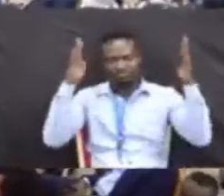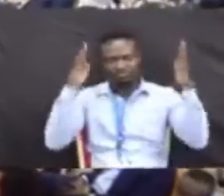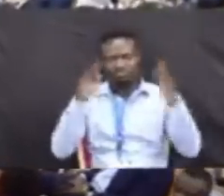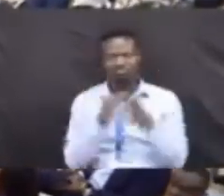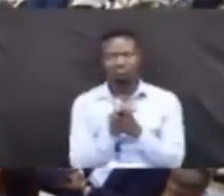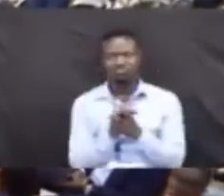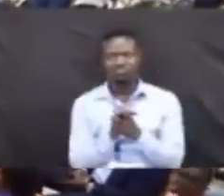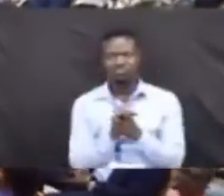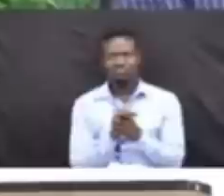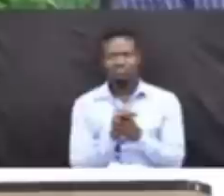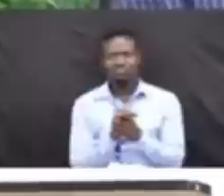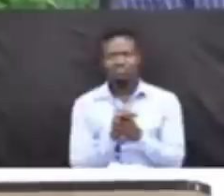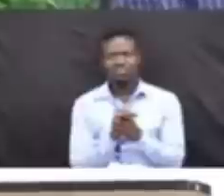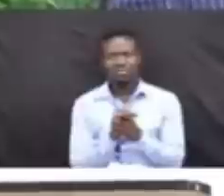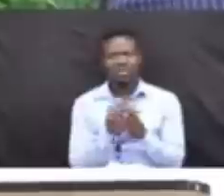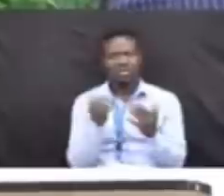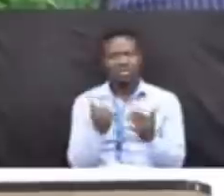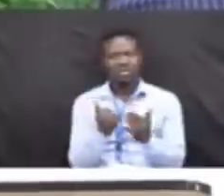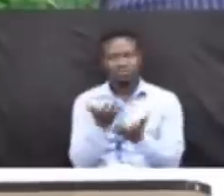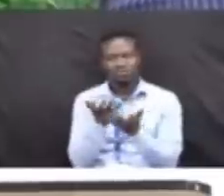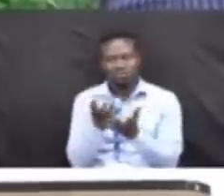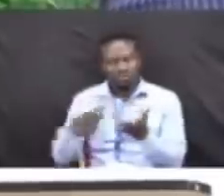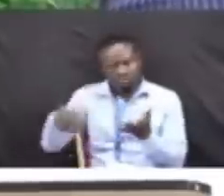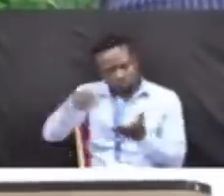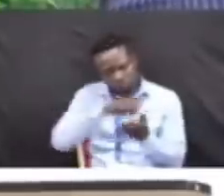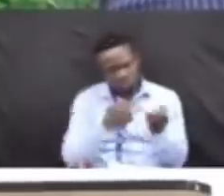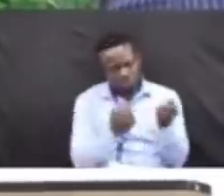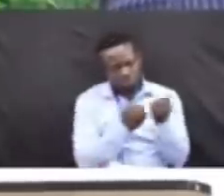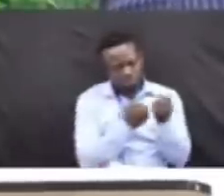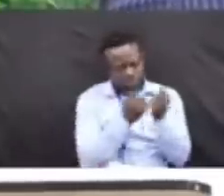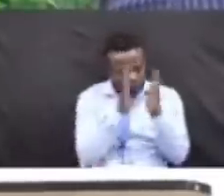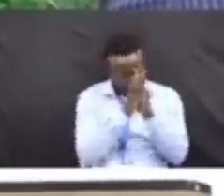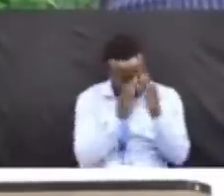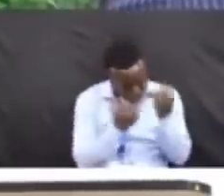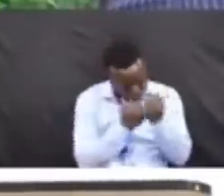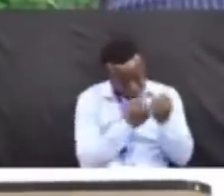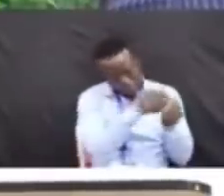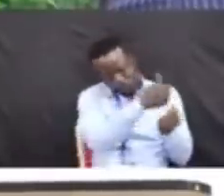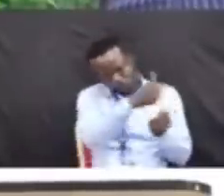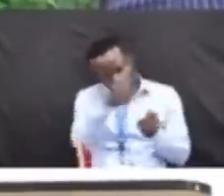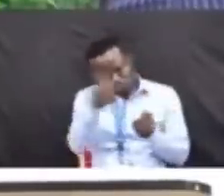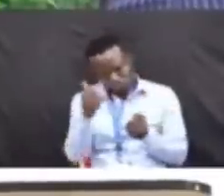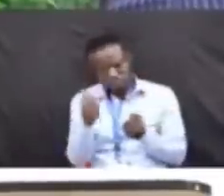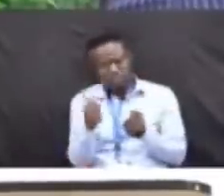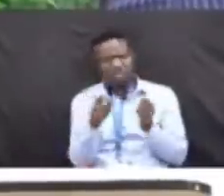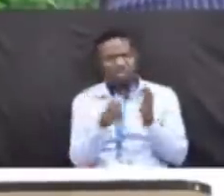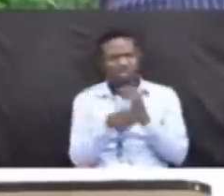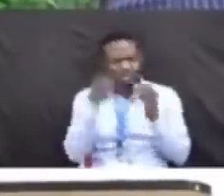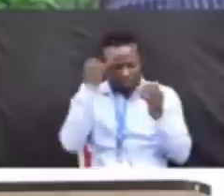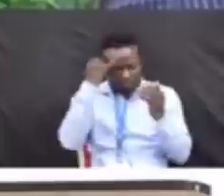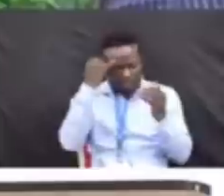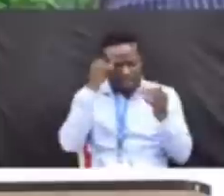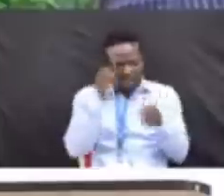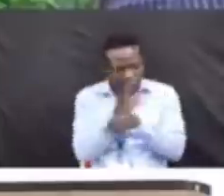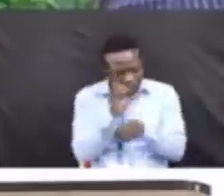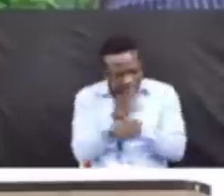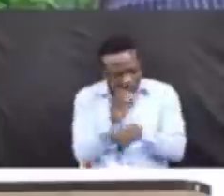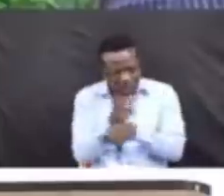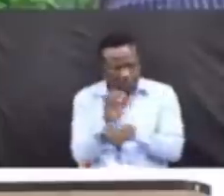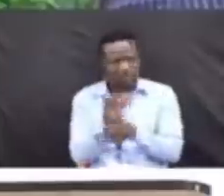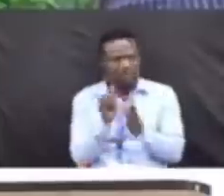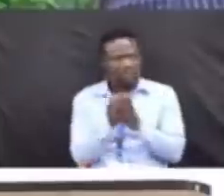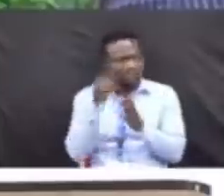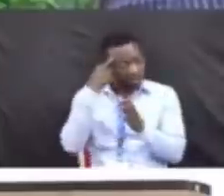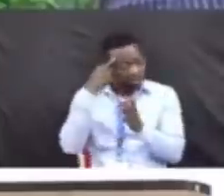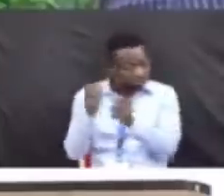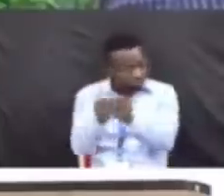I count on your support, your prayer support and otherwise, your pieces of advice. I believe that together we'll be